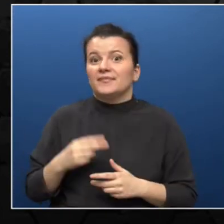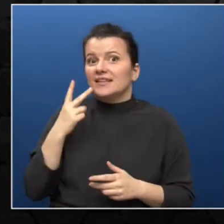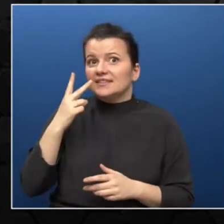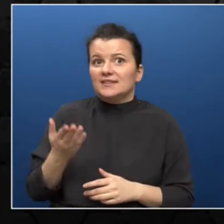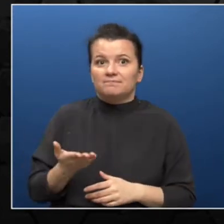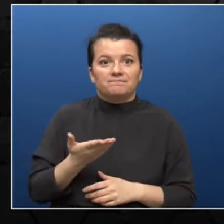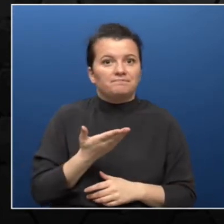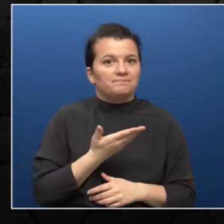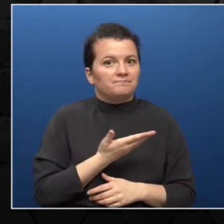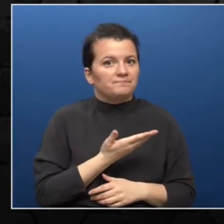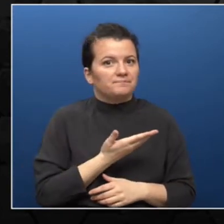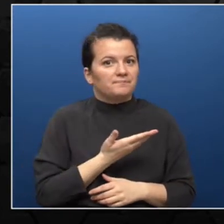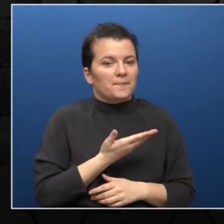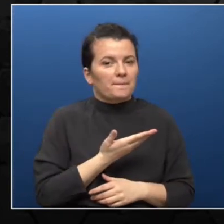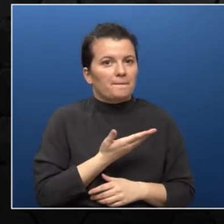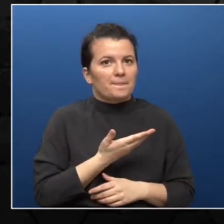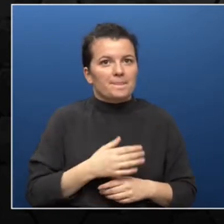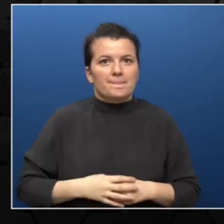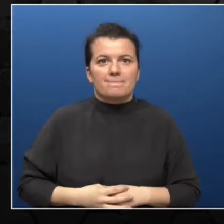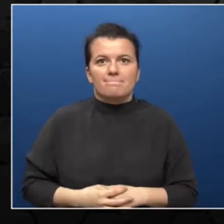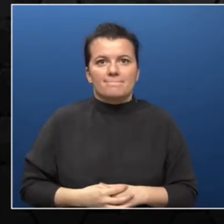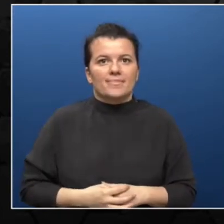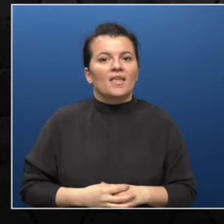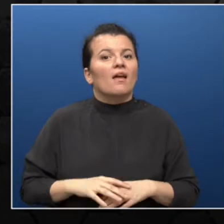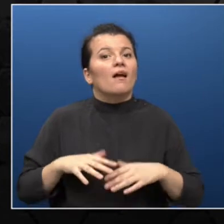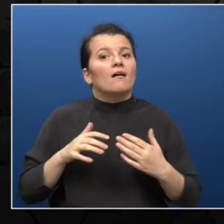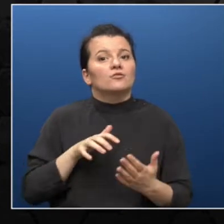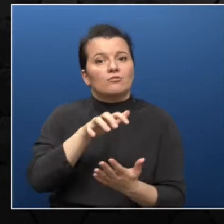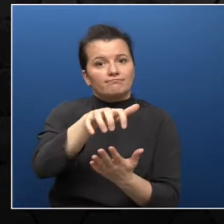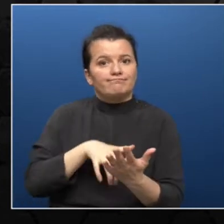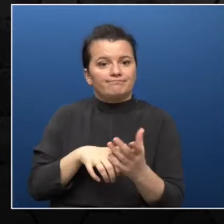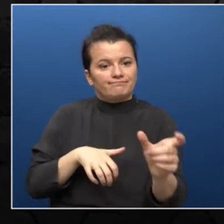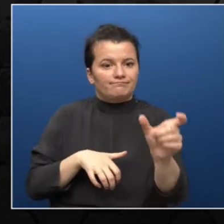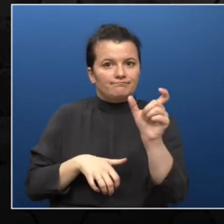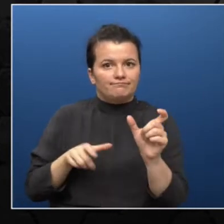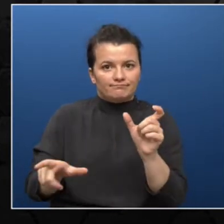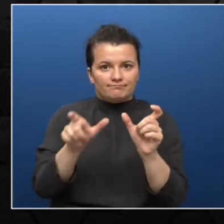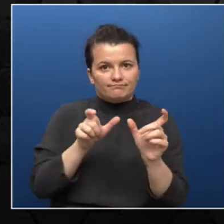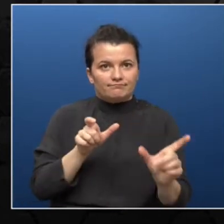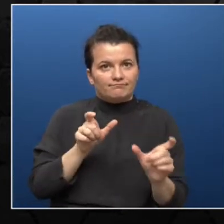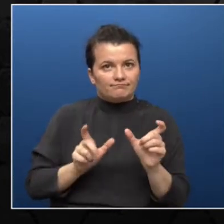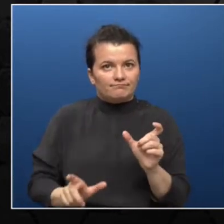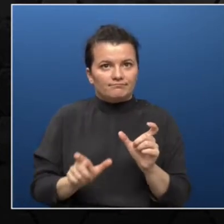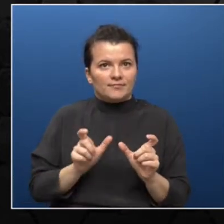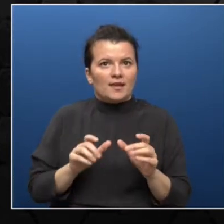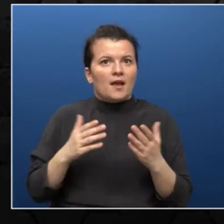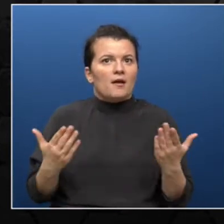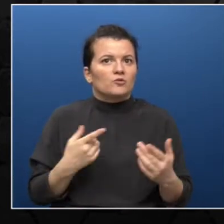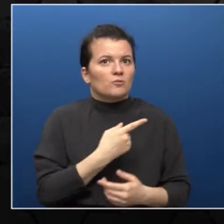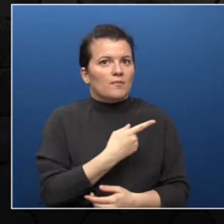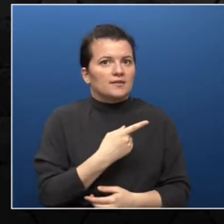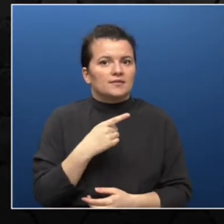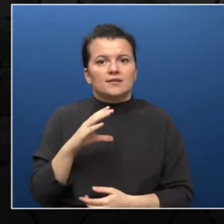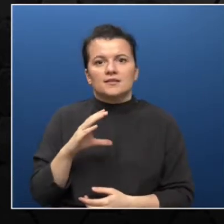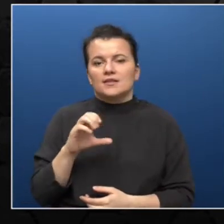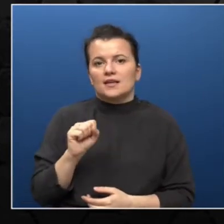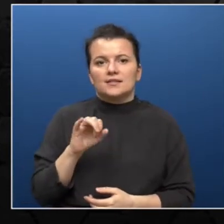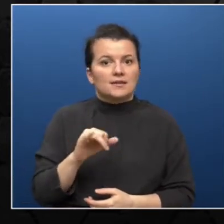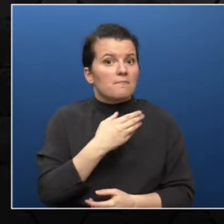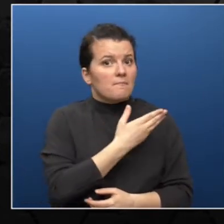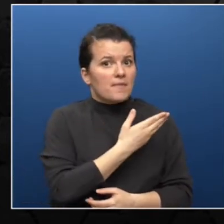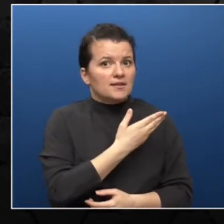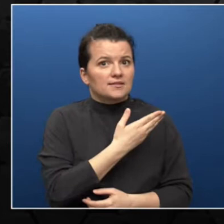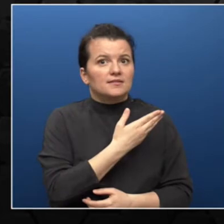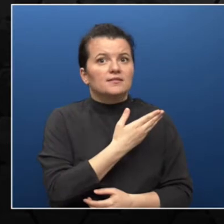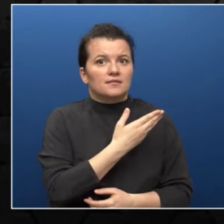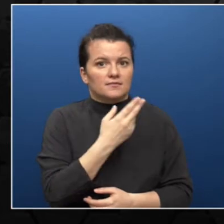we're obviously gonna have to read the data. So we get a .csv file or whatever file you have your data set in,